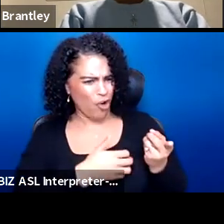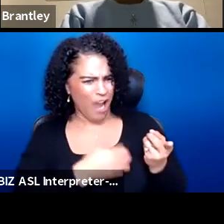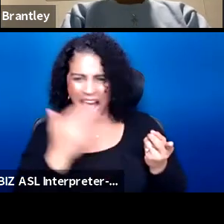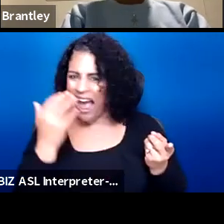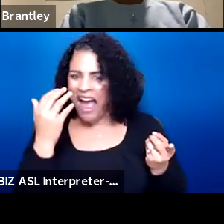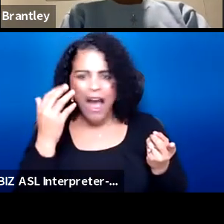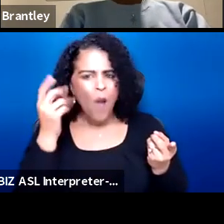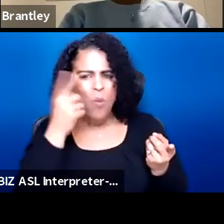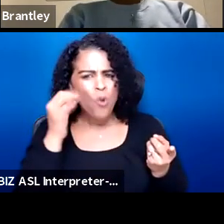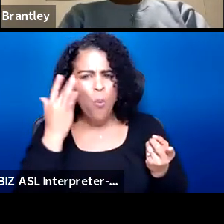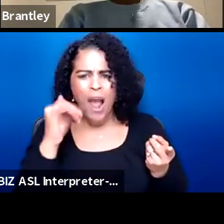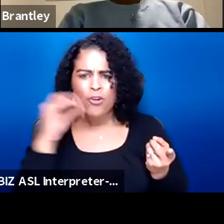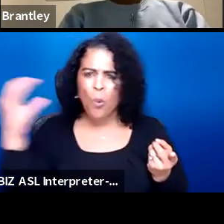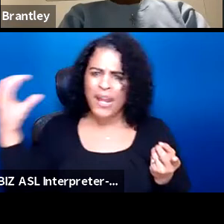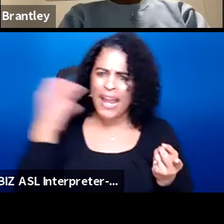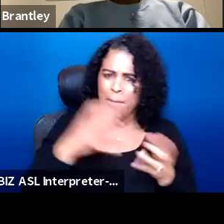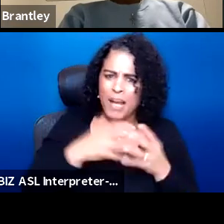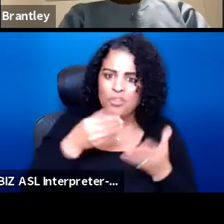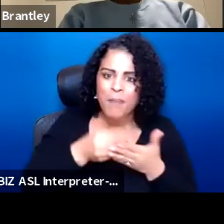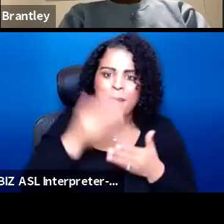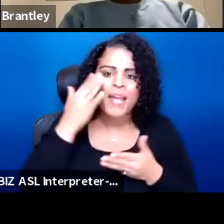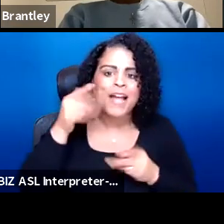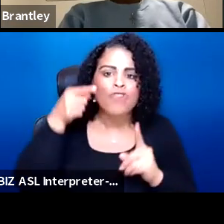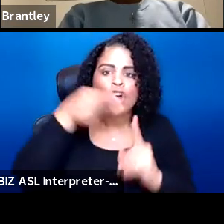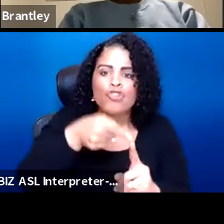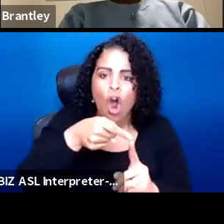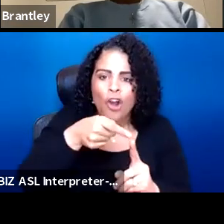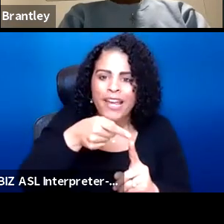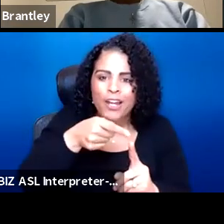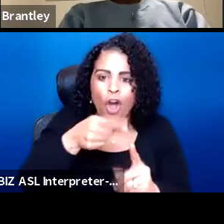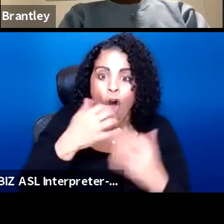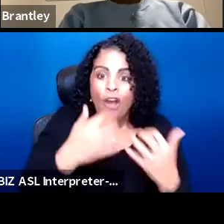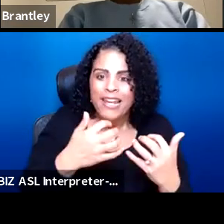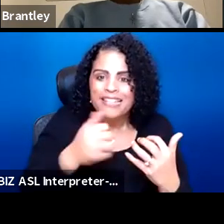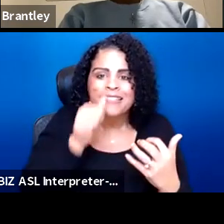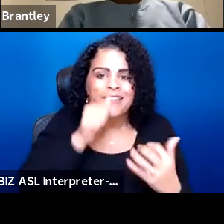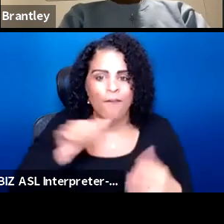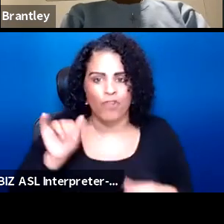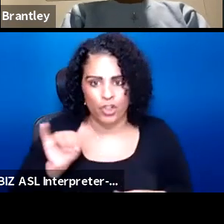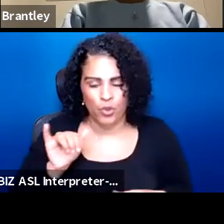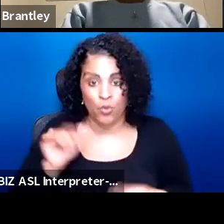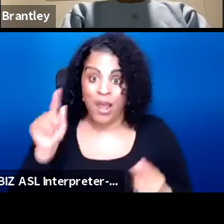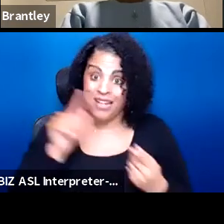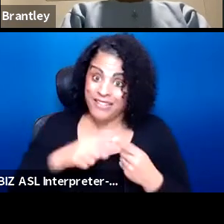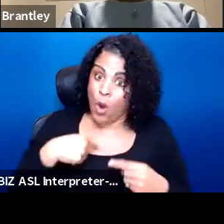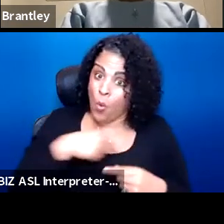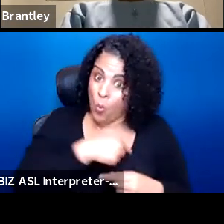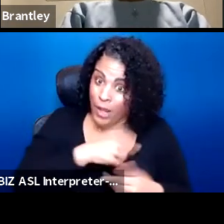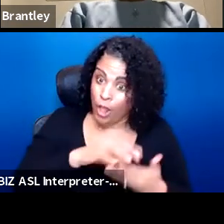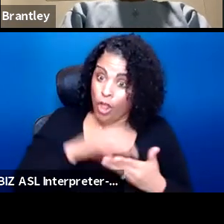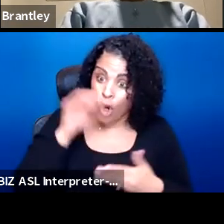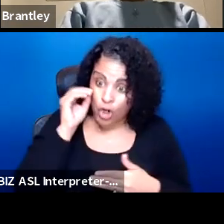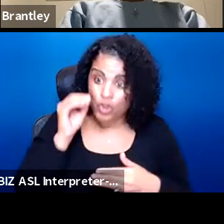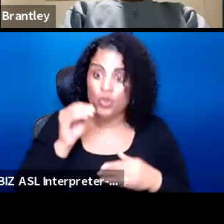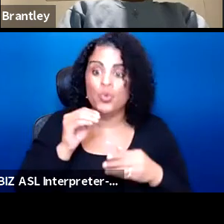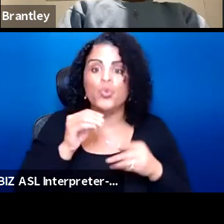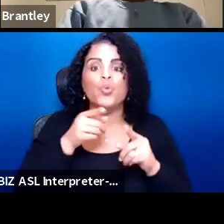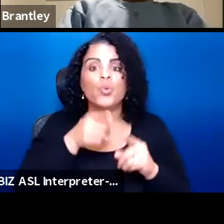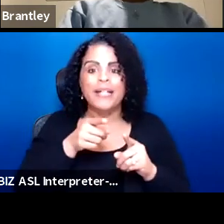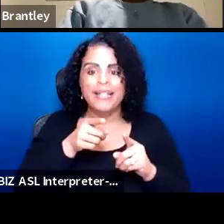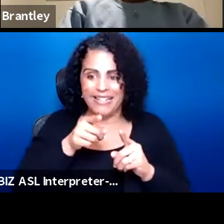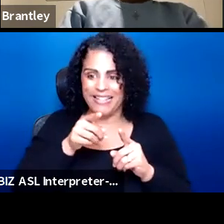much money. Maybe that's because your target audience is suffering too. And until we learn to leave the value of the white